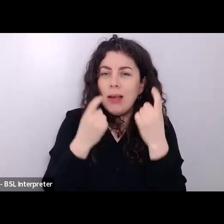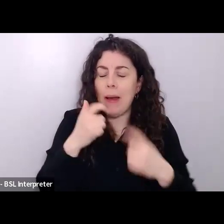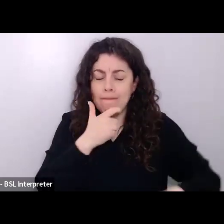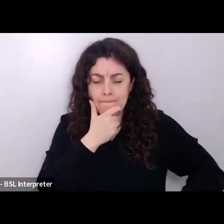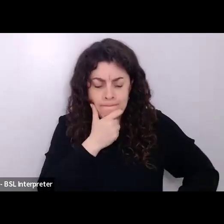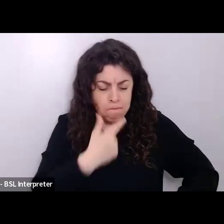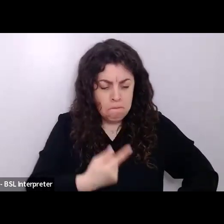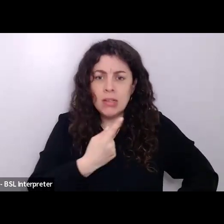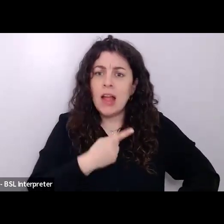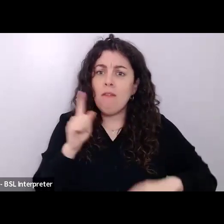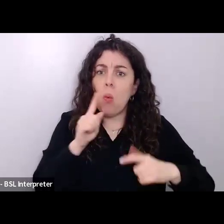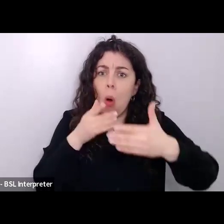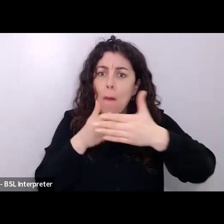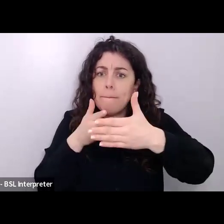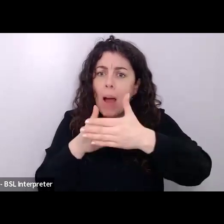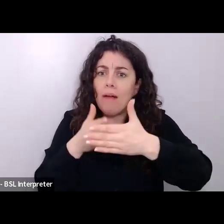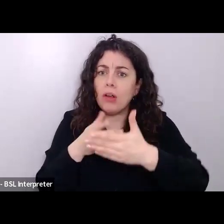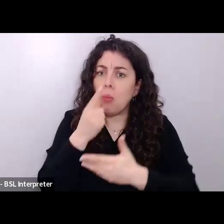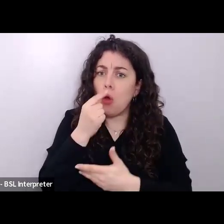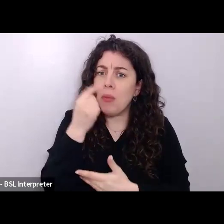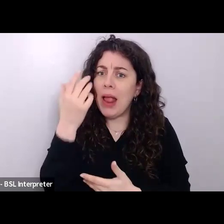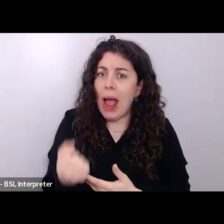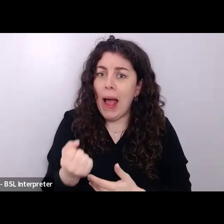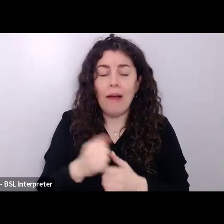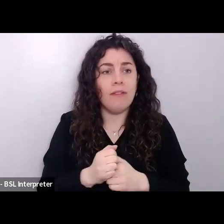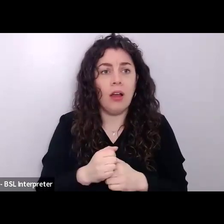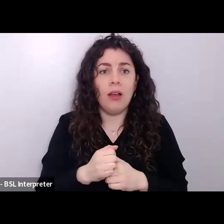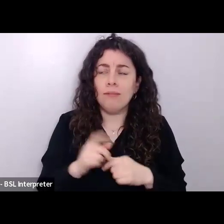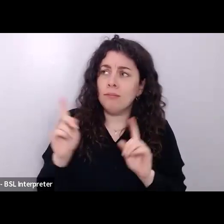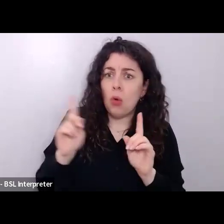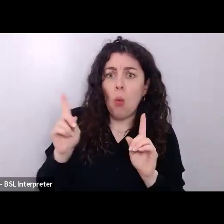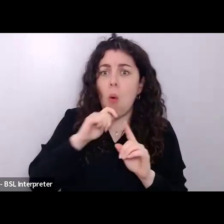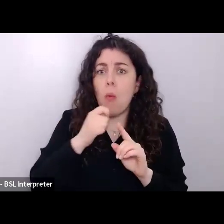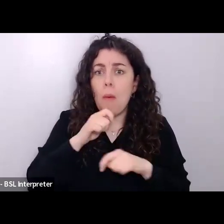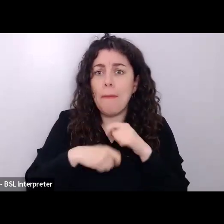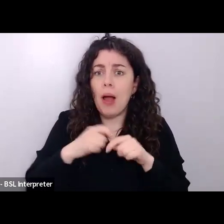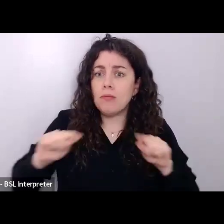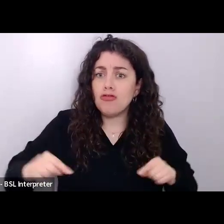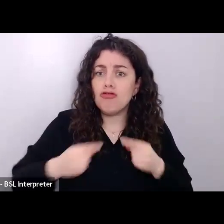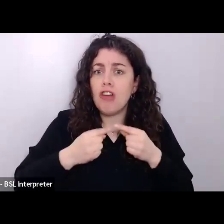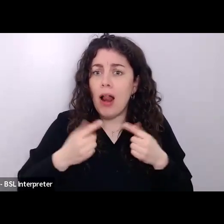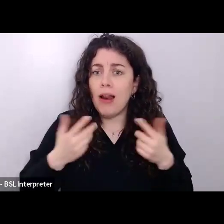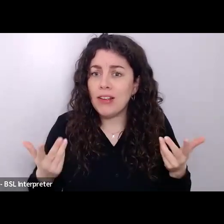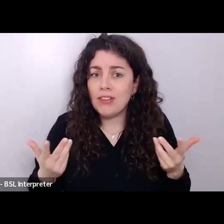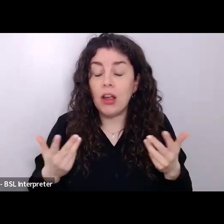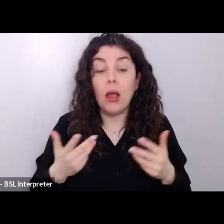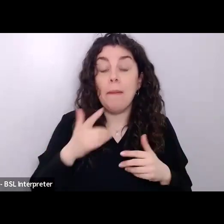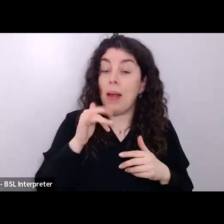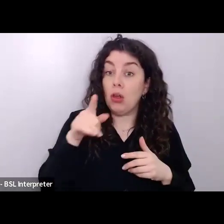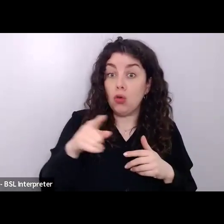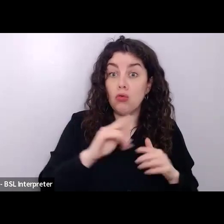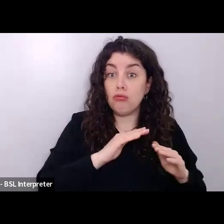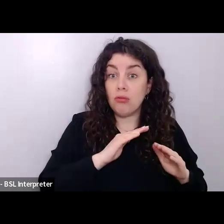might face and what could be challenging. It might be around the area of induction and training. Do you